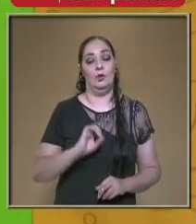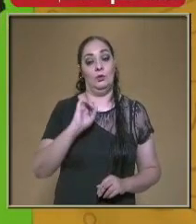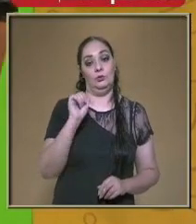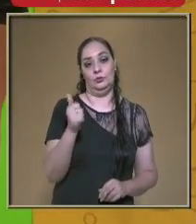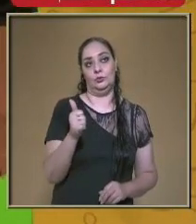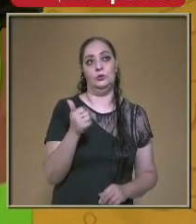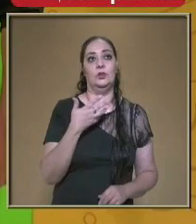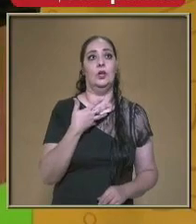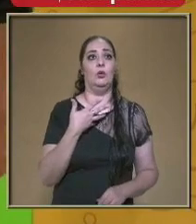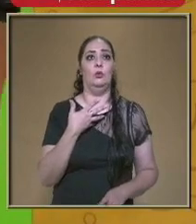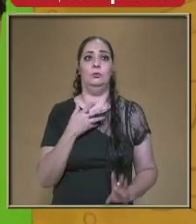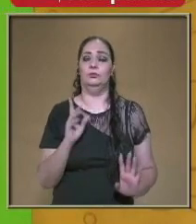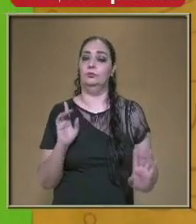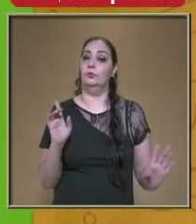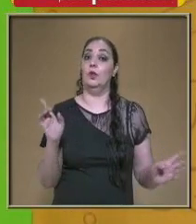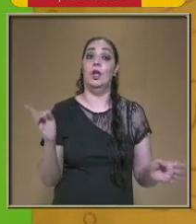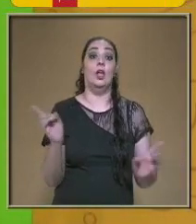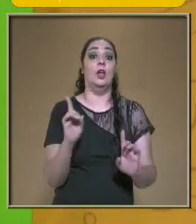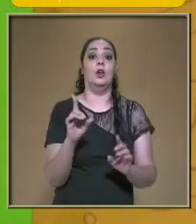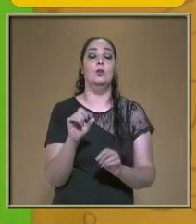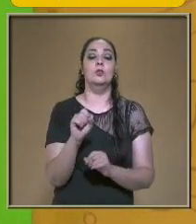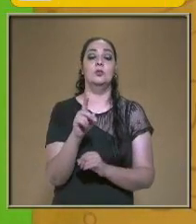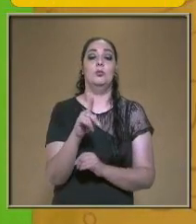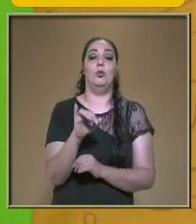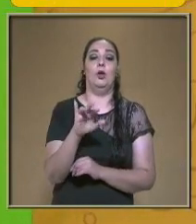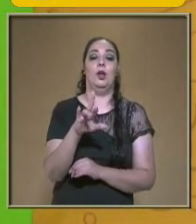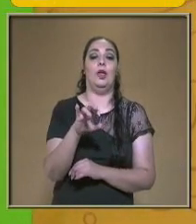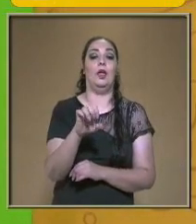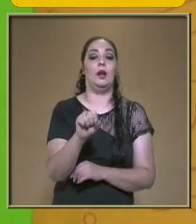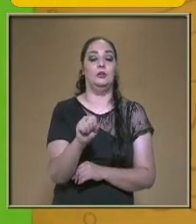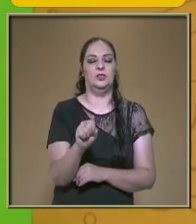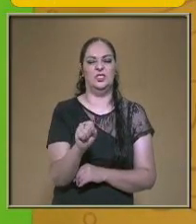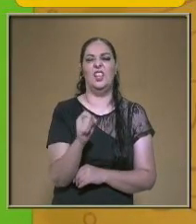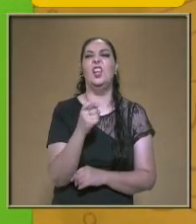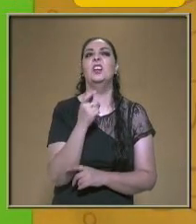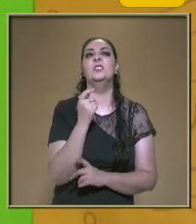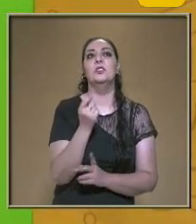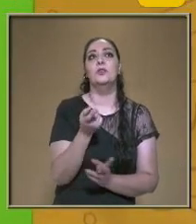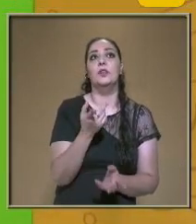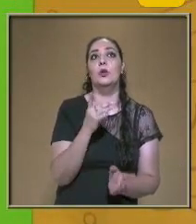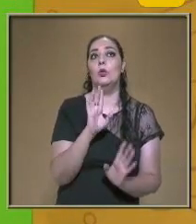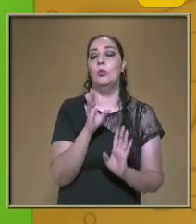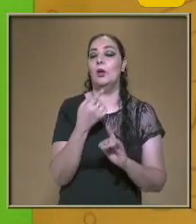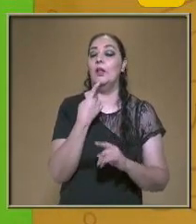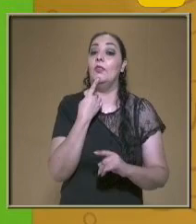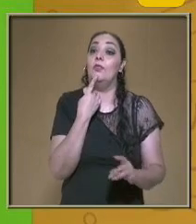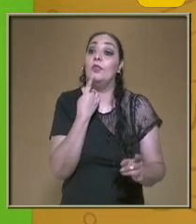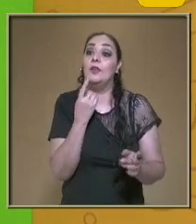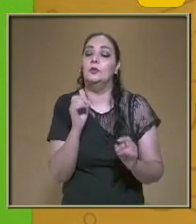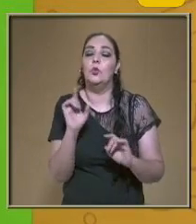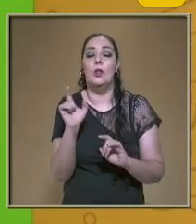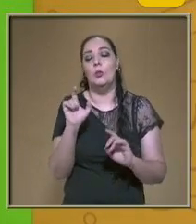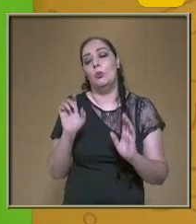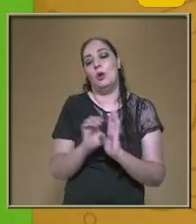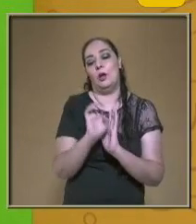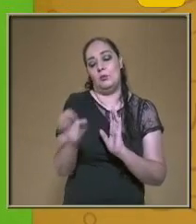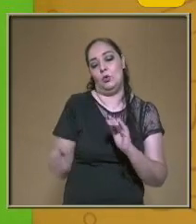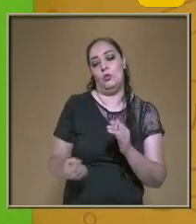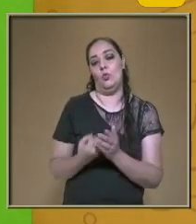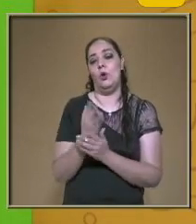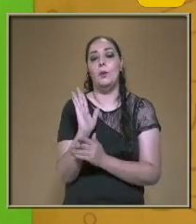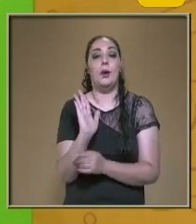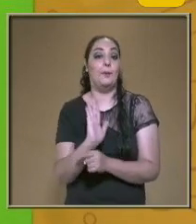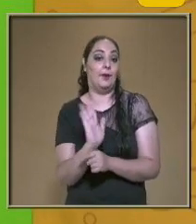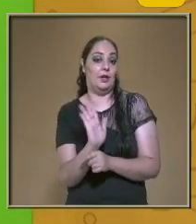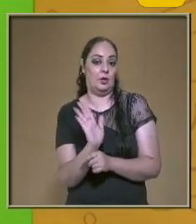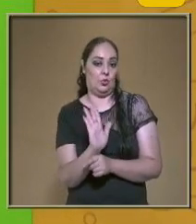we got no spoilers. What happened when a new movie, a new film, it's